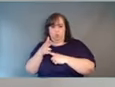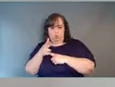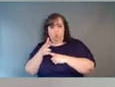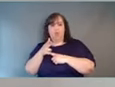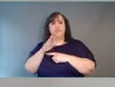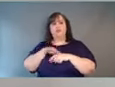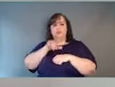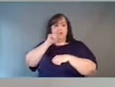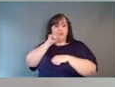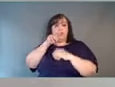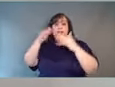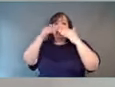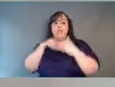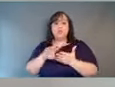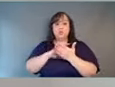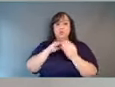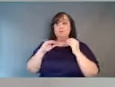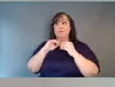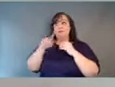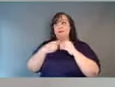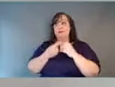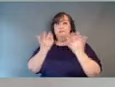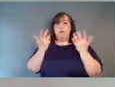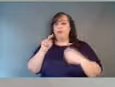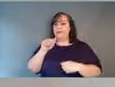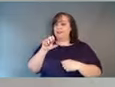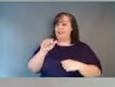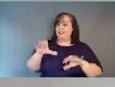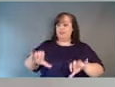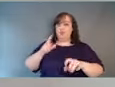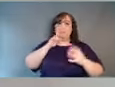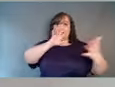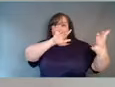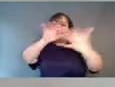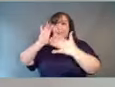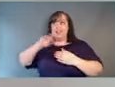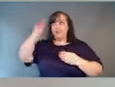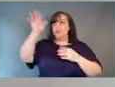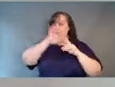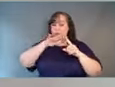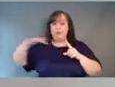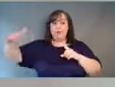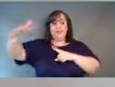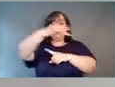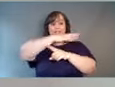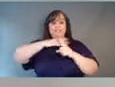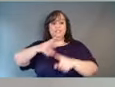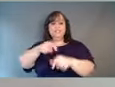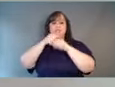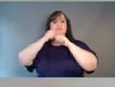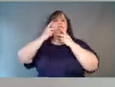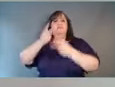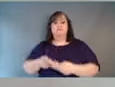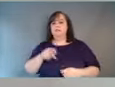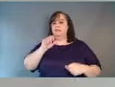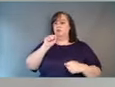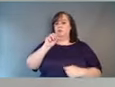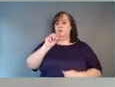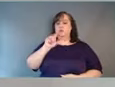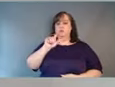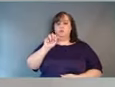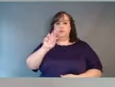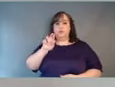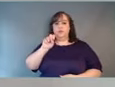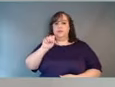solarsystem.nasa.gov. We are so happy you could join us today. But before we end our show, we have a very special message from NASA